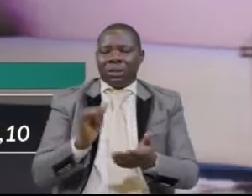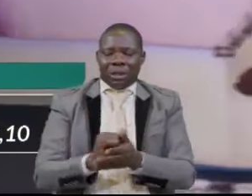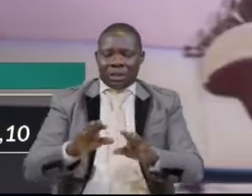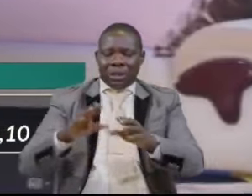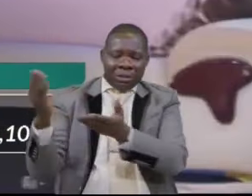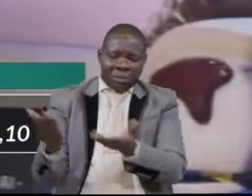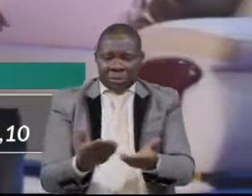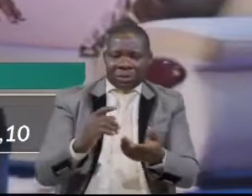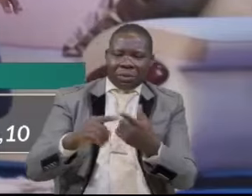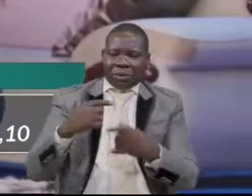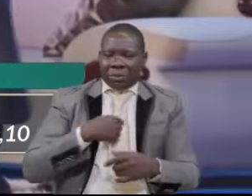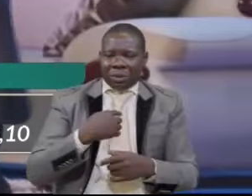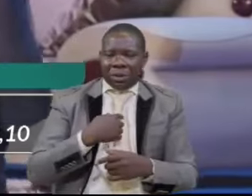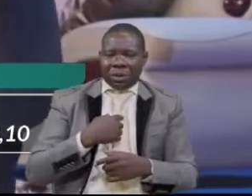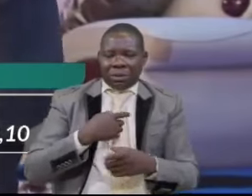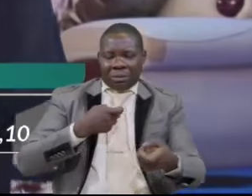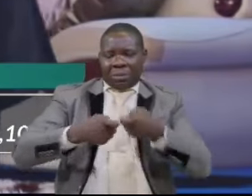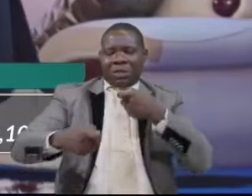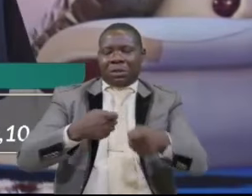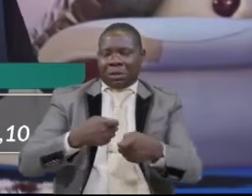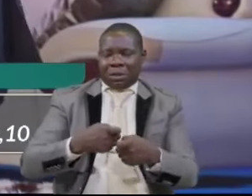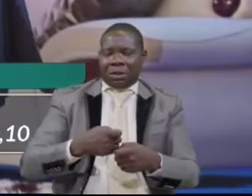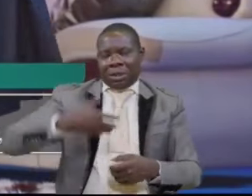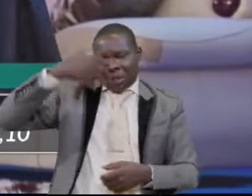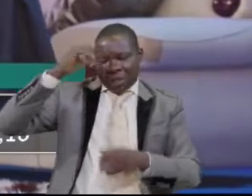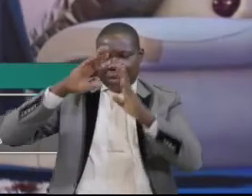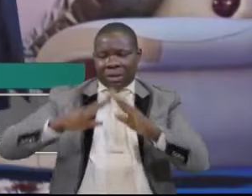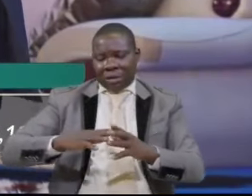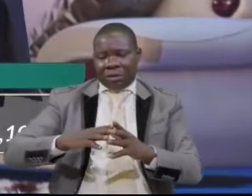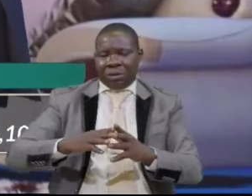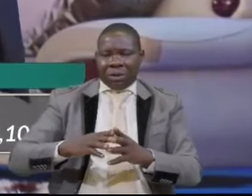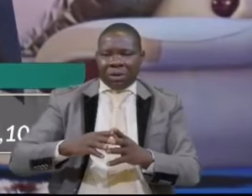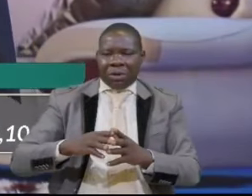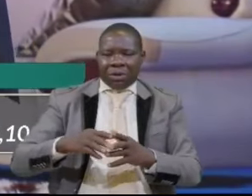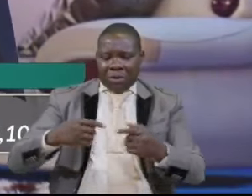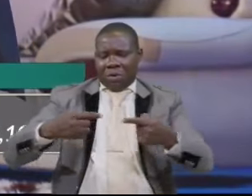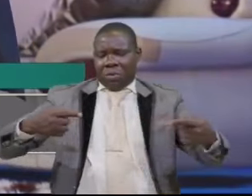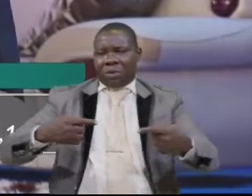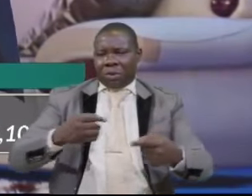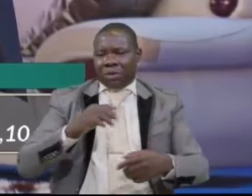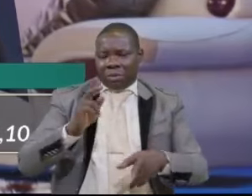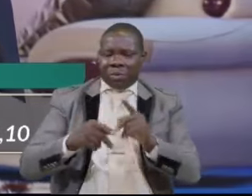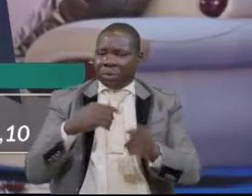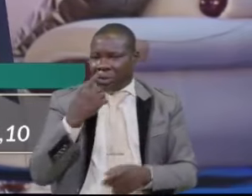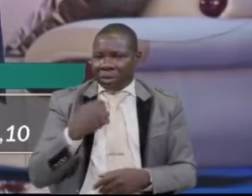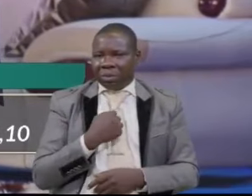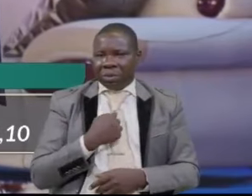den, criticism, opposition. And so the people are telling me, go soft. Moderate what you